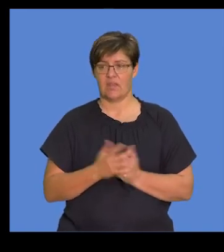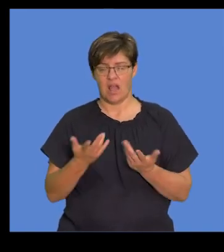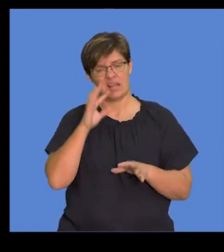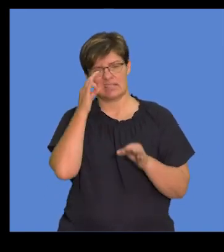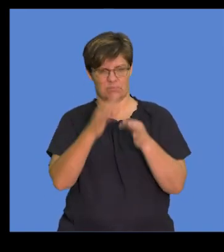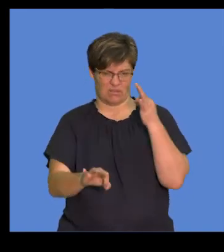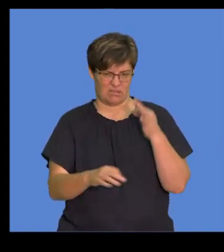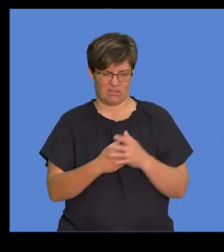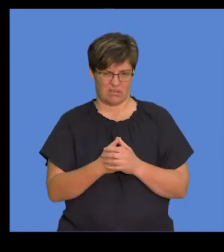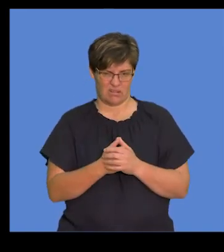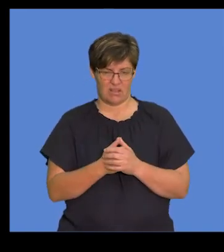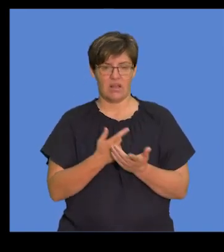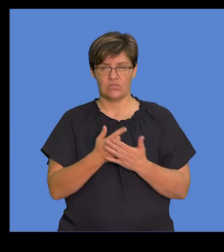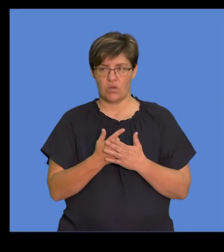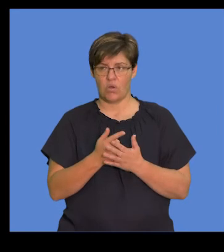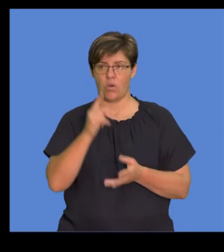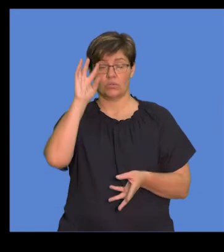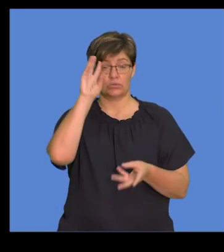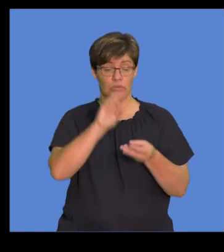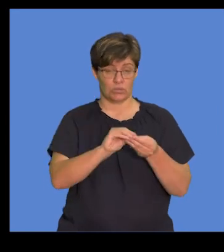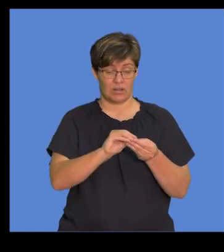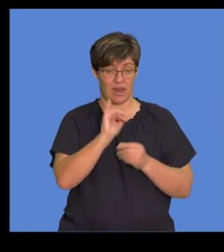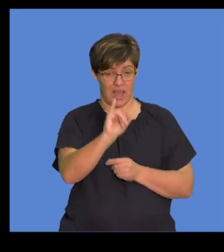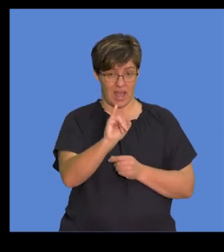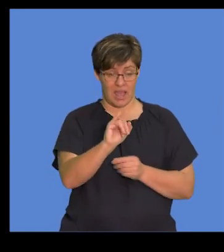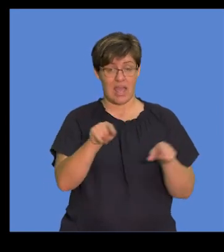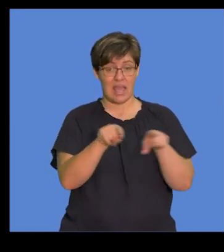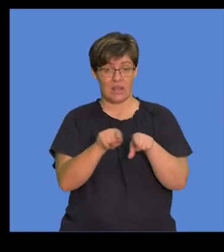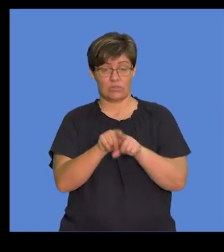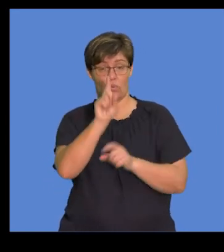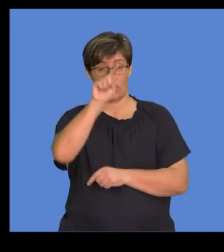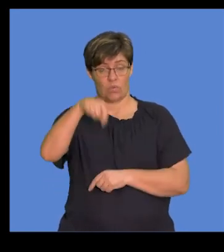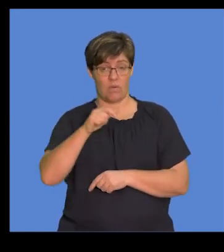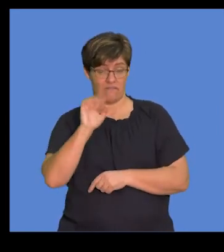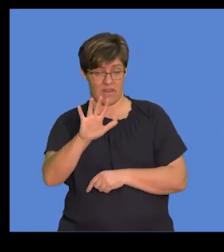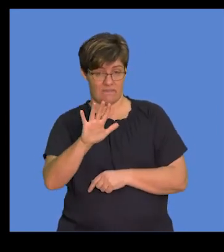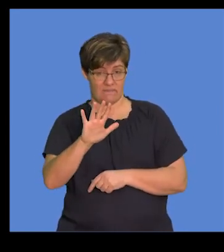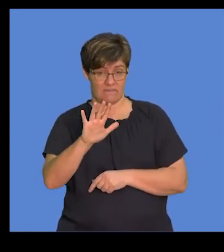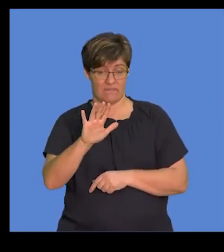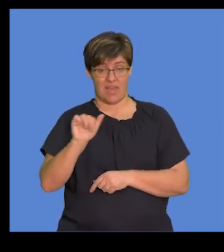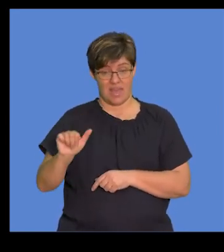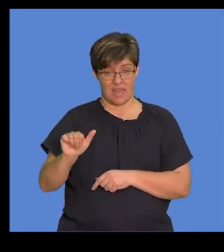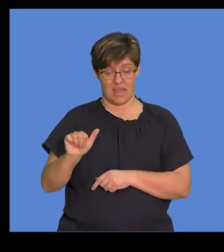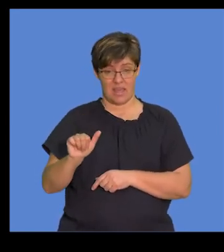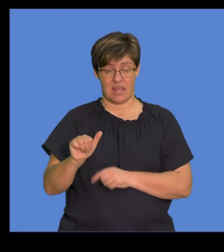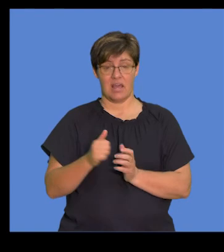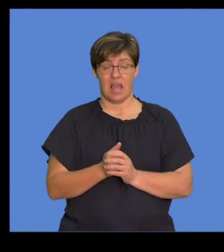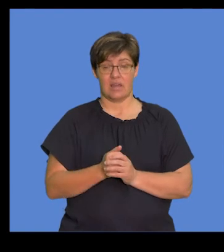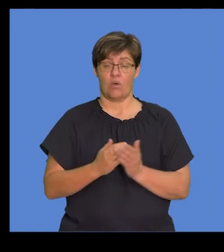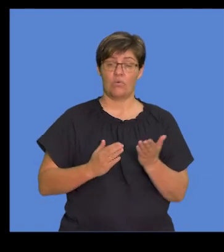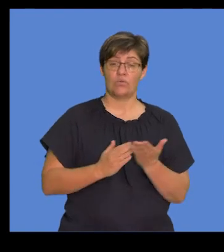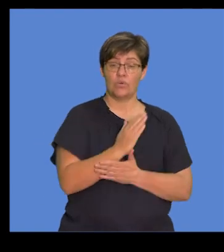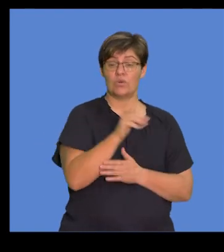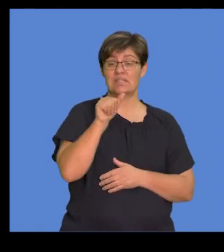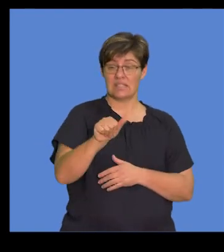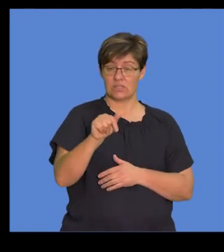So it's a simple thing. If the total current is equals to 1.5 amperes, and